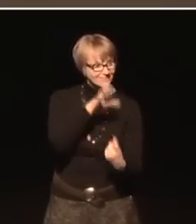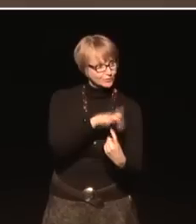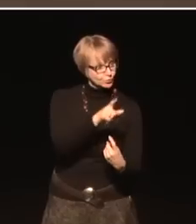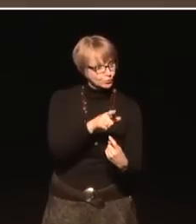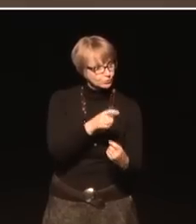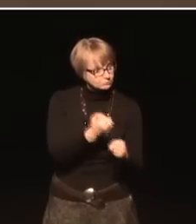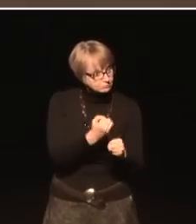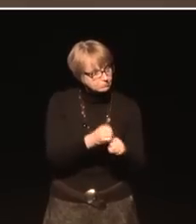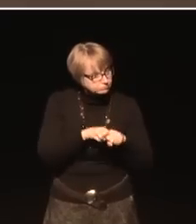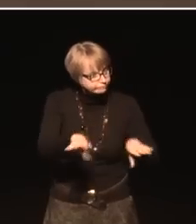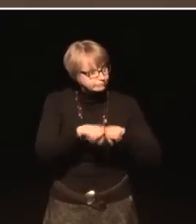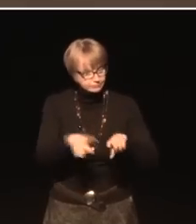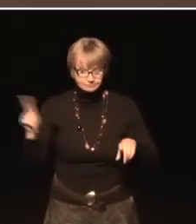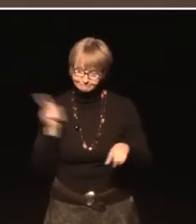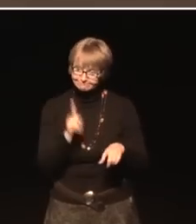providing.